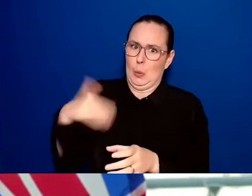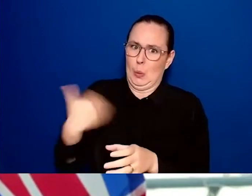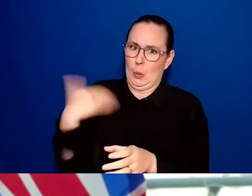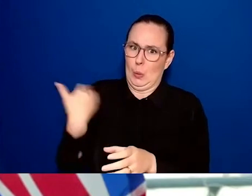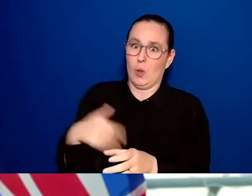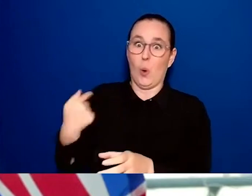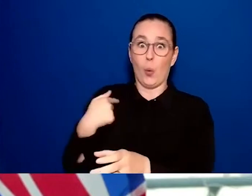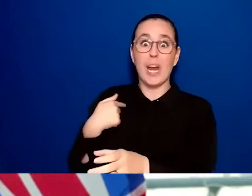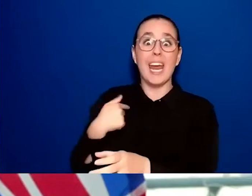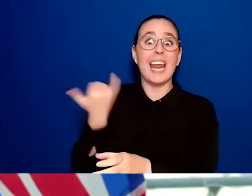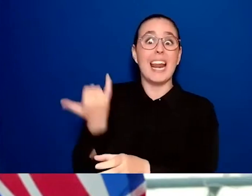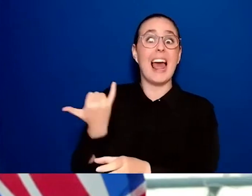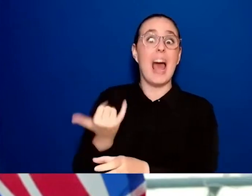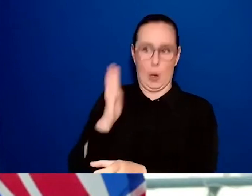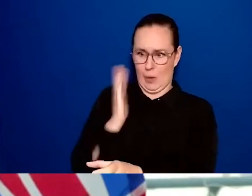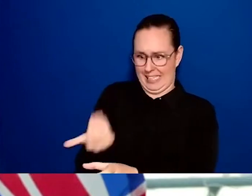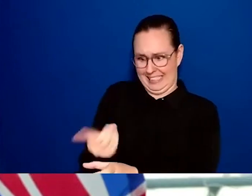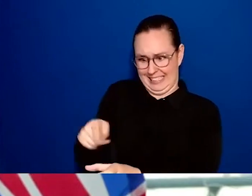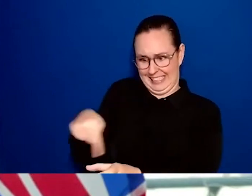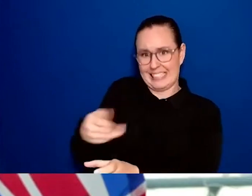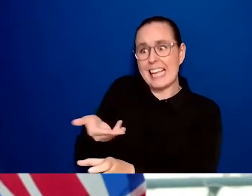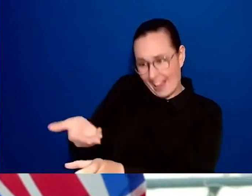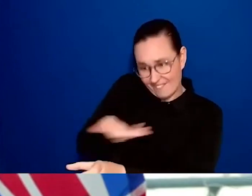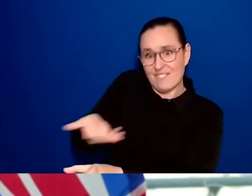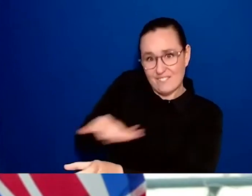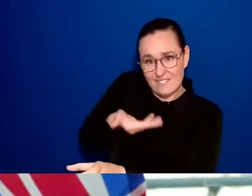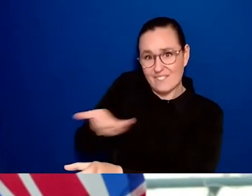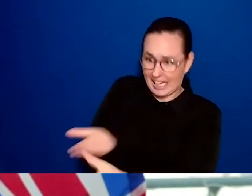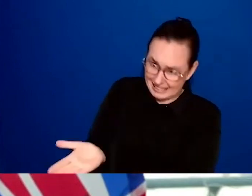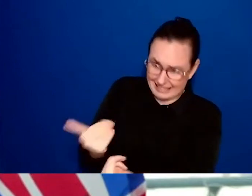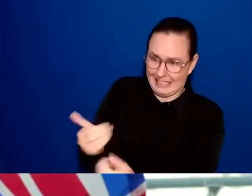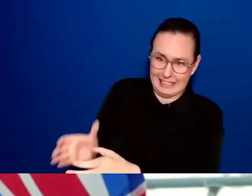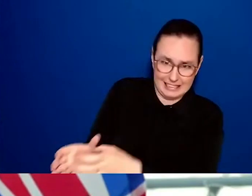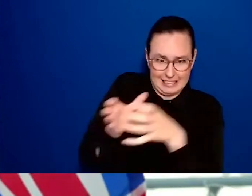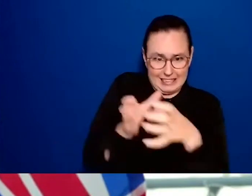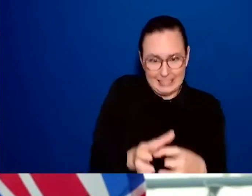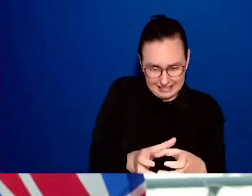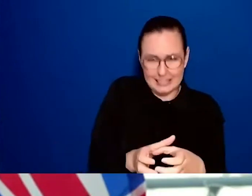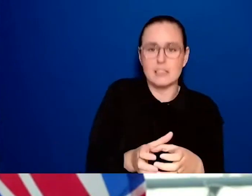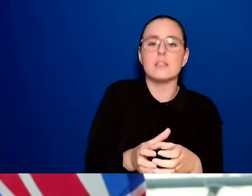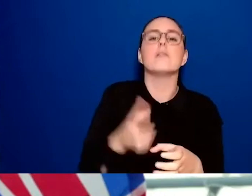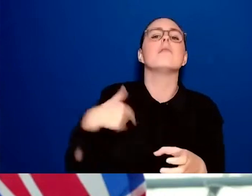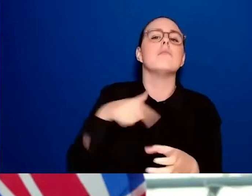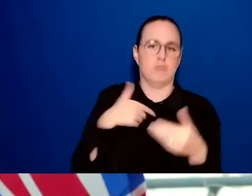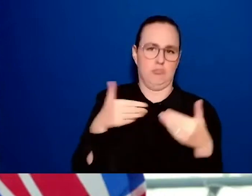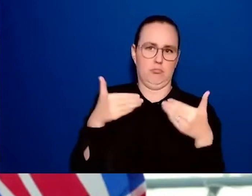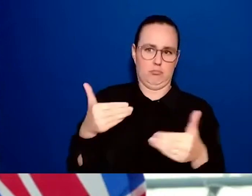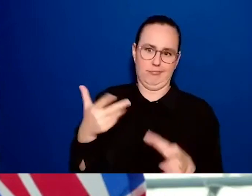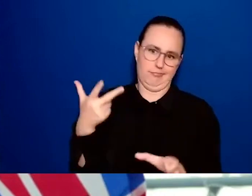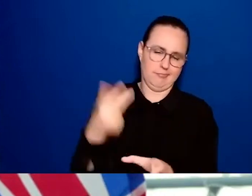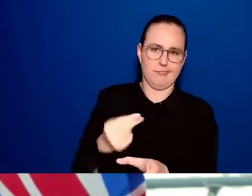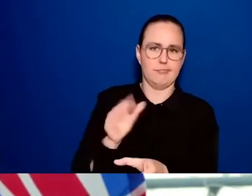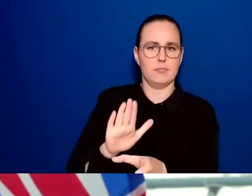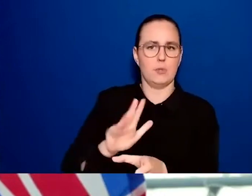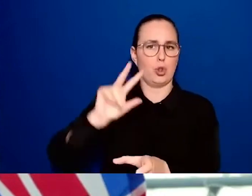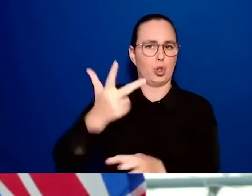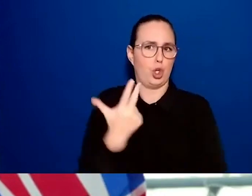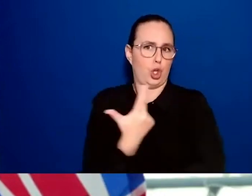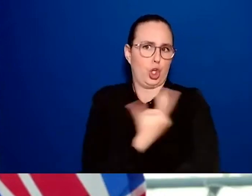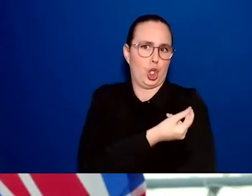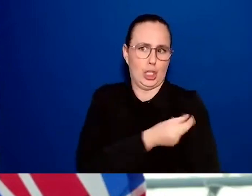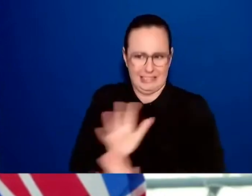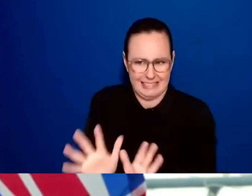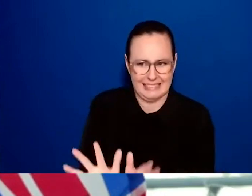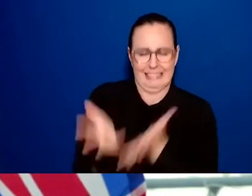receive a third dose starting today to complete their primary series. And the group of people we're talking about are people who've